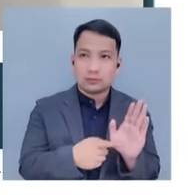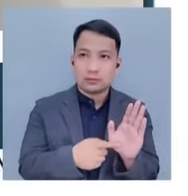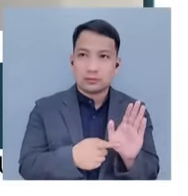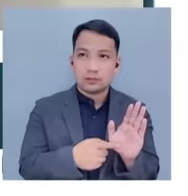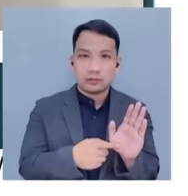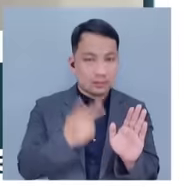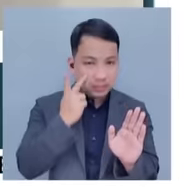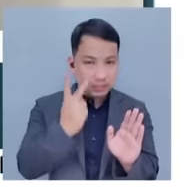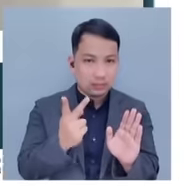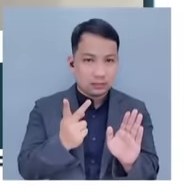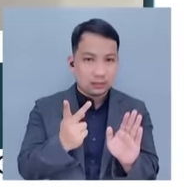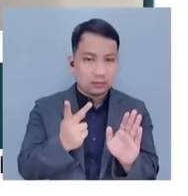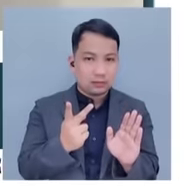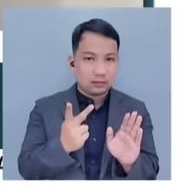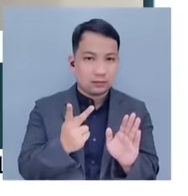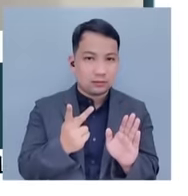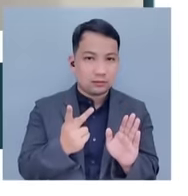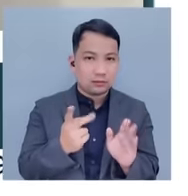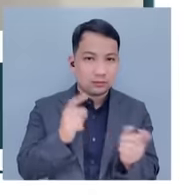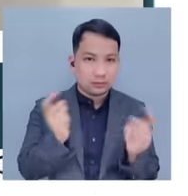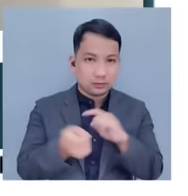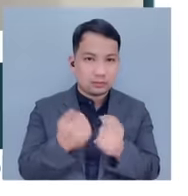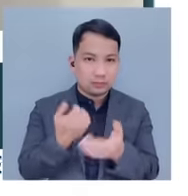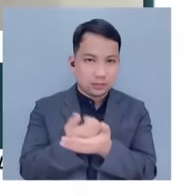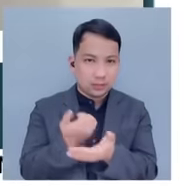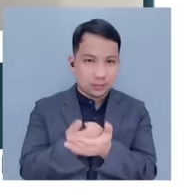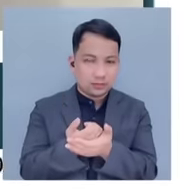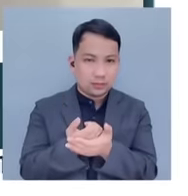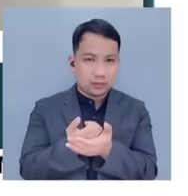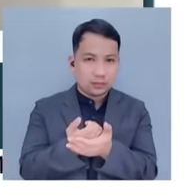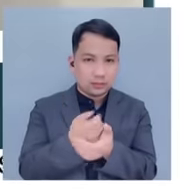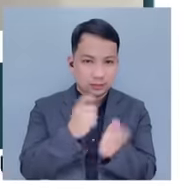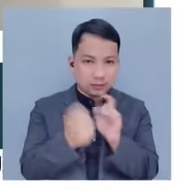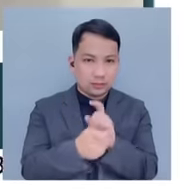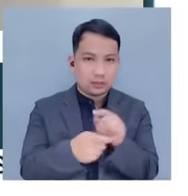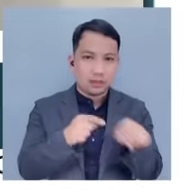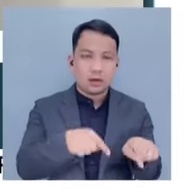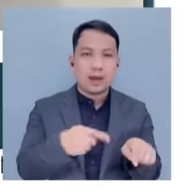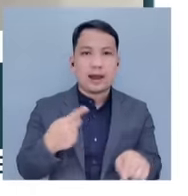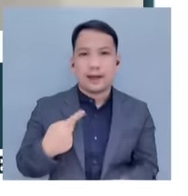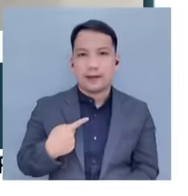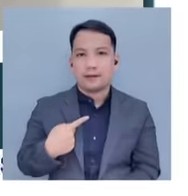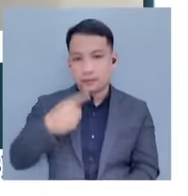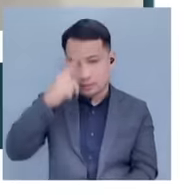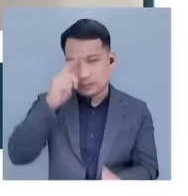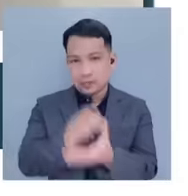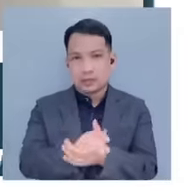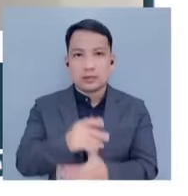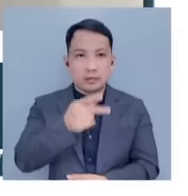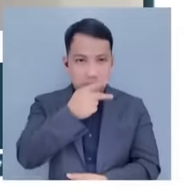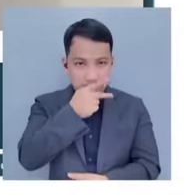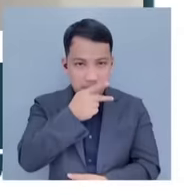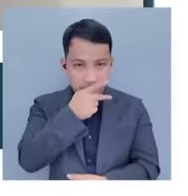has not been missed is the bid to change the economic provisions. I'd like to believe that there are private sector